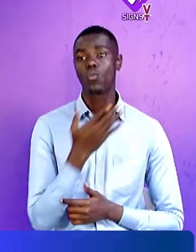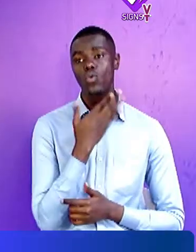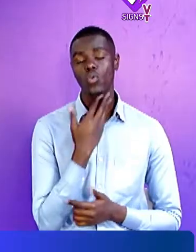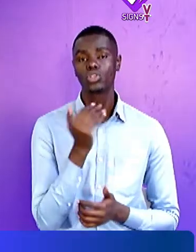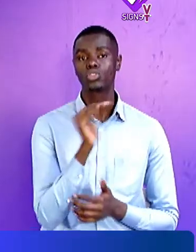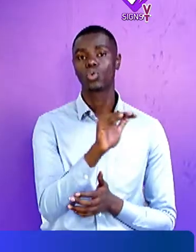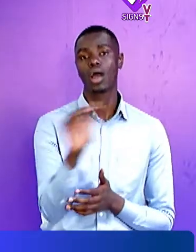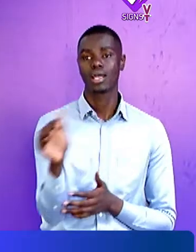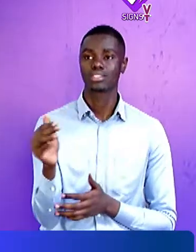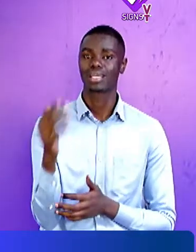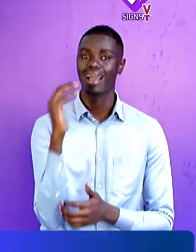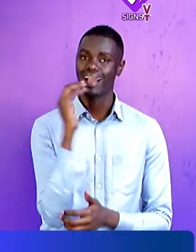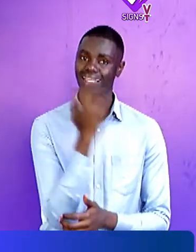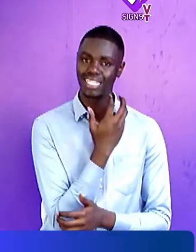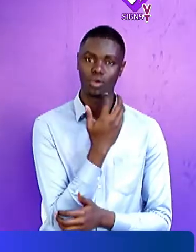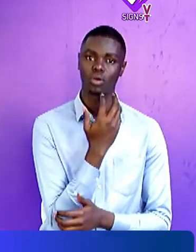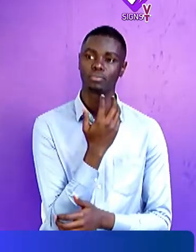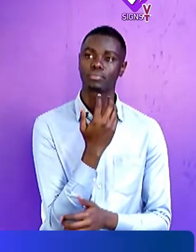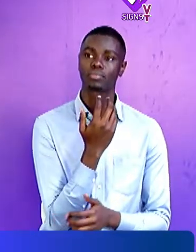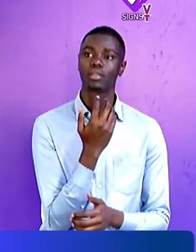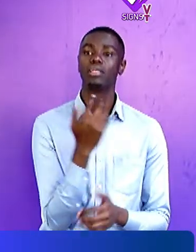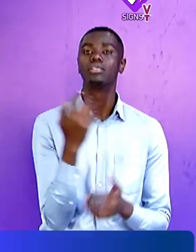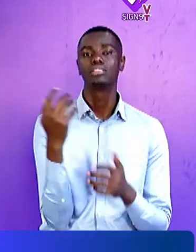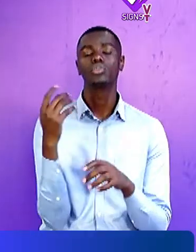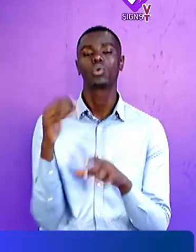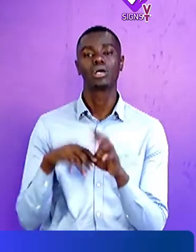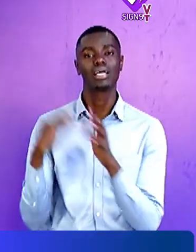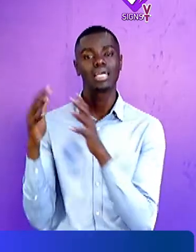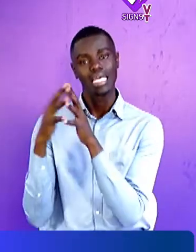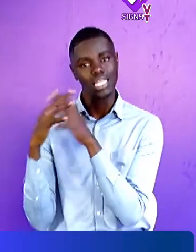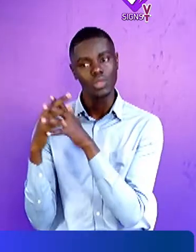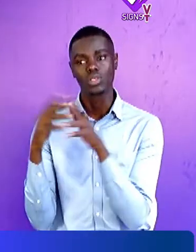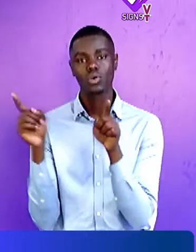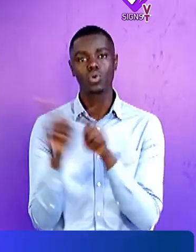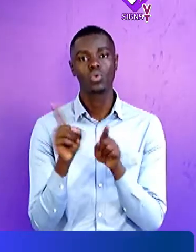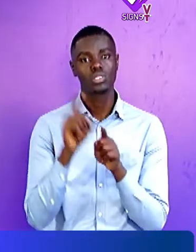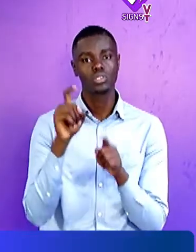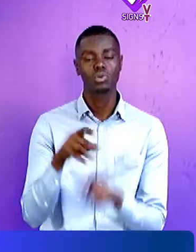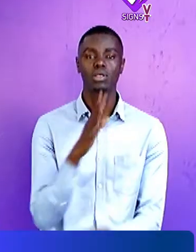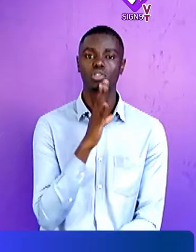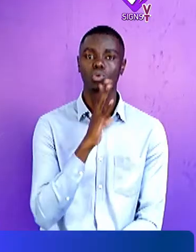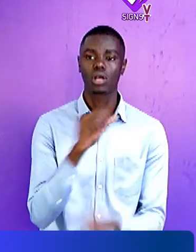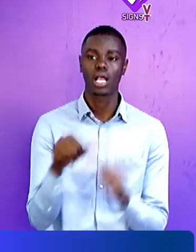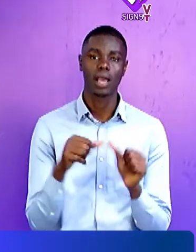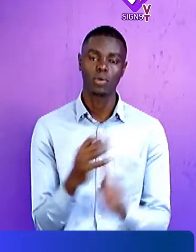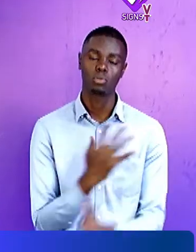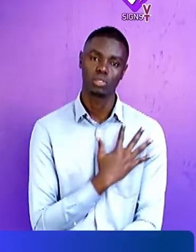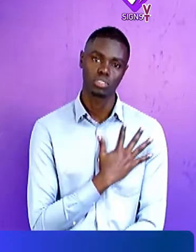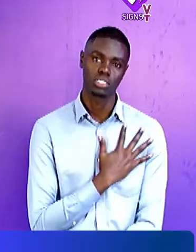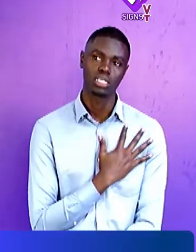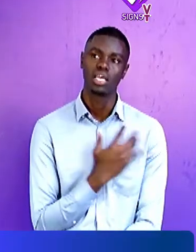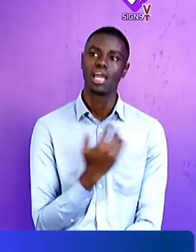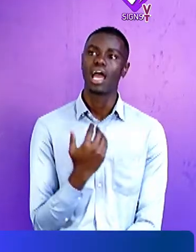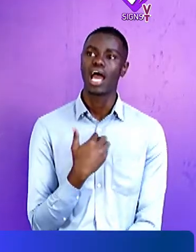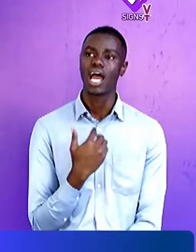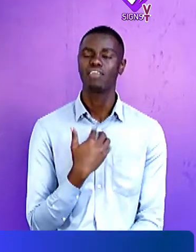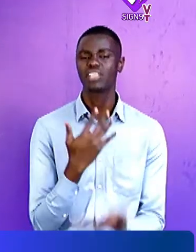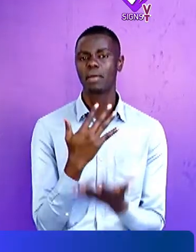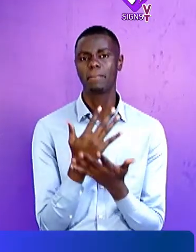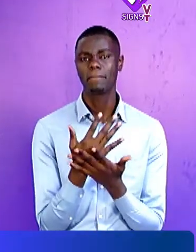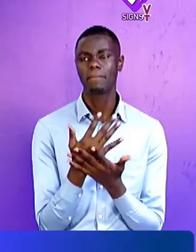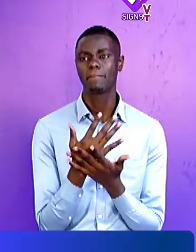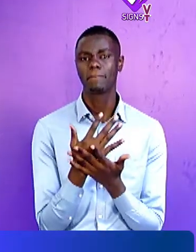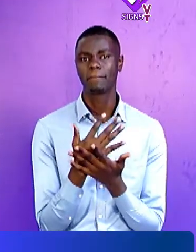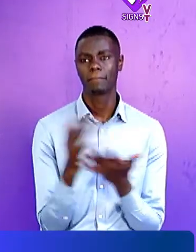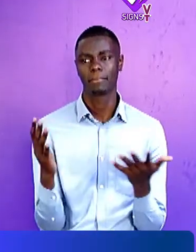urge Gachagua that as you're in the US, also you must talk about patriotism. But of course, there are some elements of patriotism. Yeah. He's